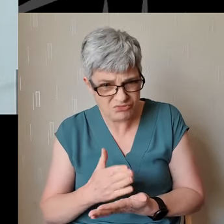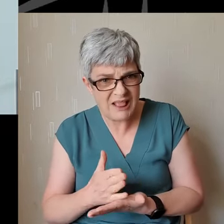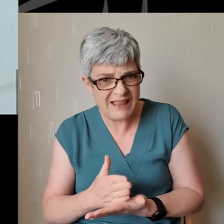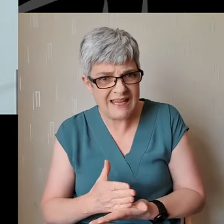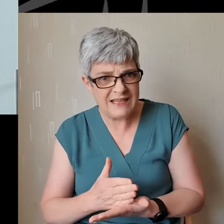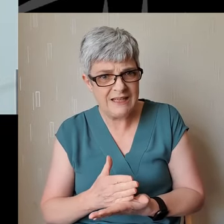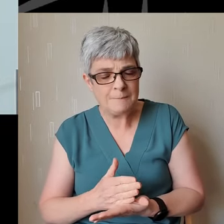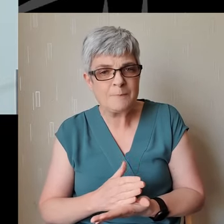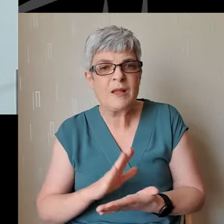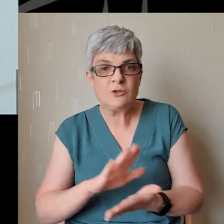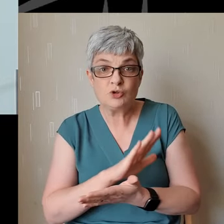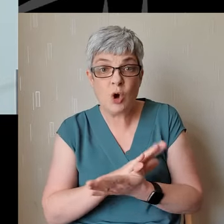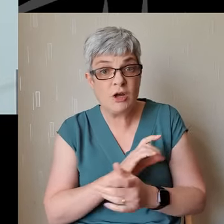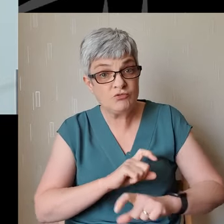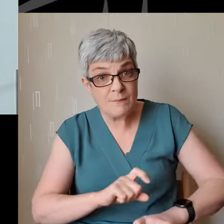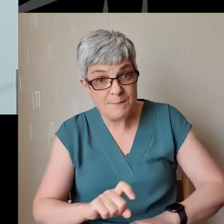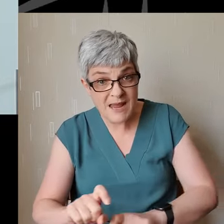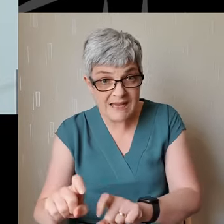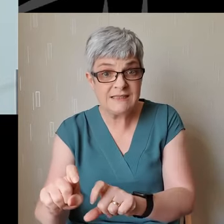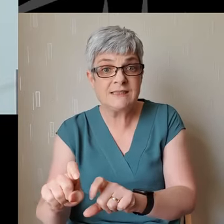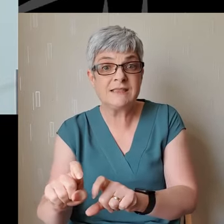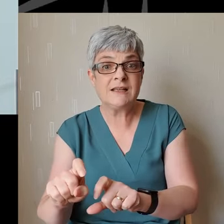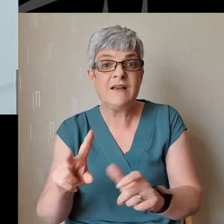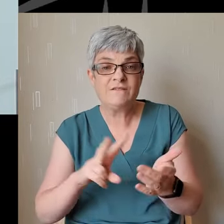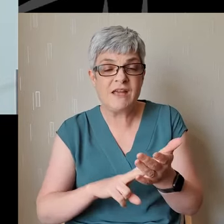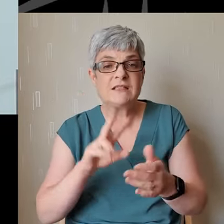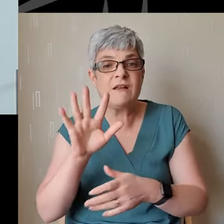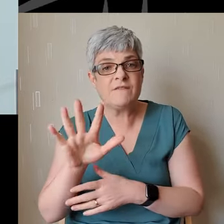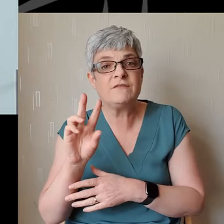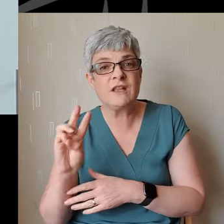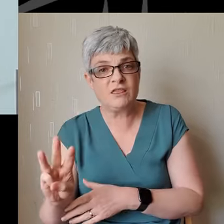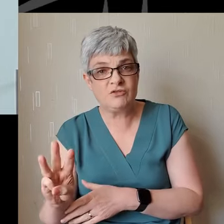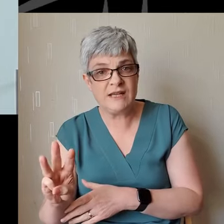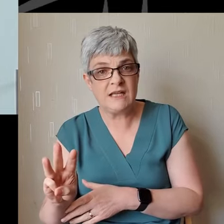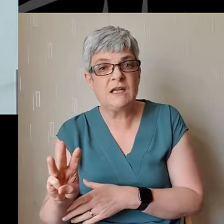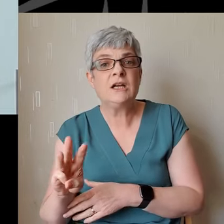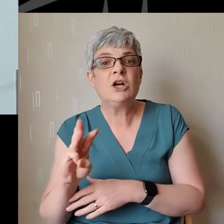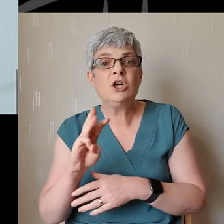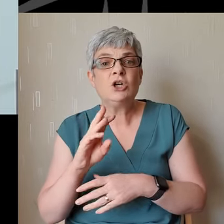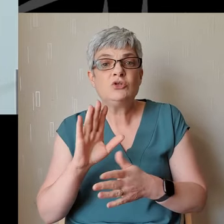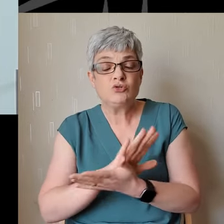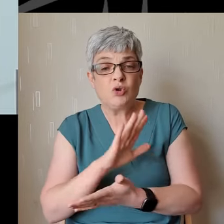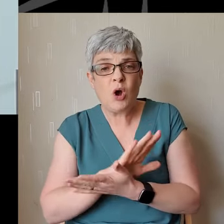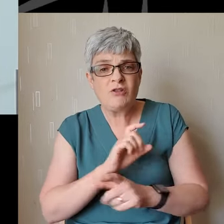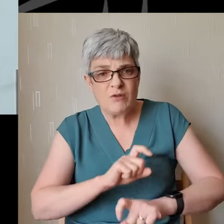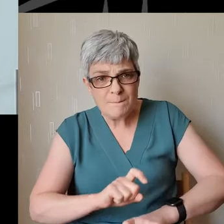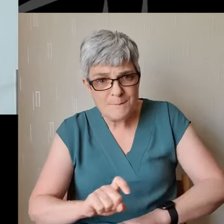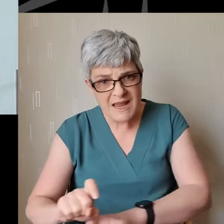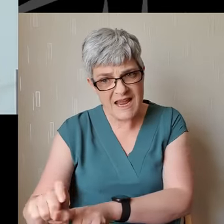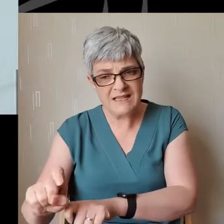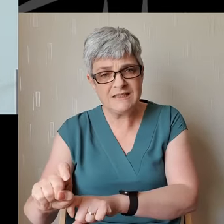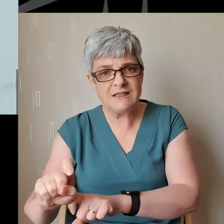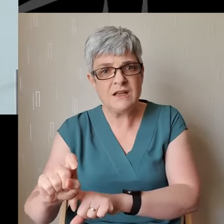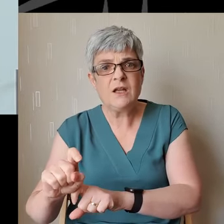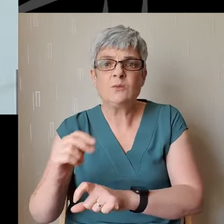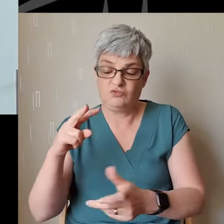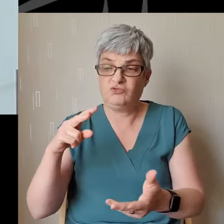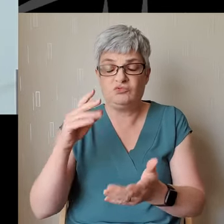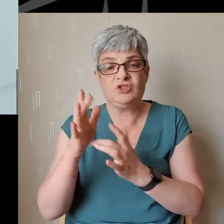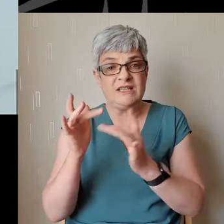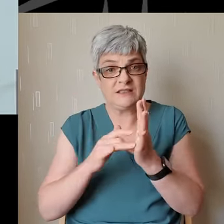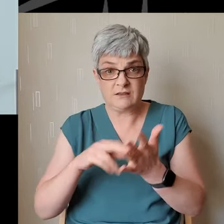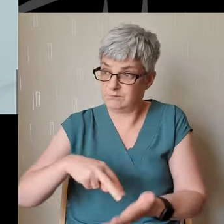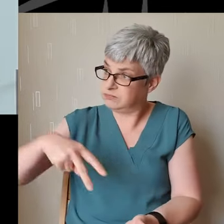Joy remained, verse 53 of that chapter 24. Joy remained after Jesus' ascension, because although Jesus had